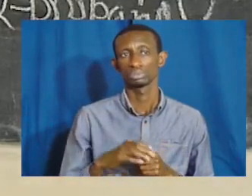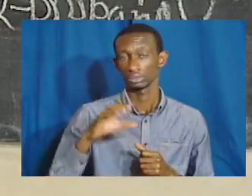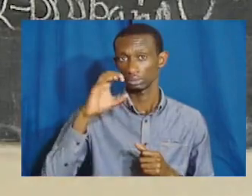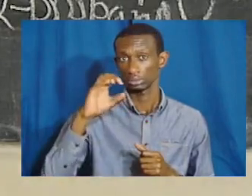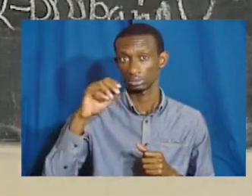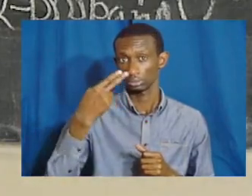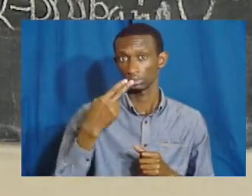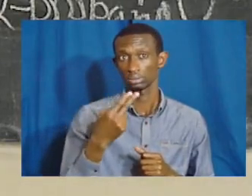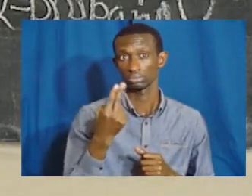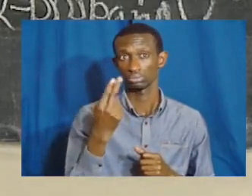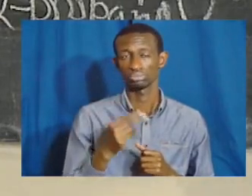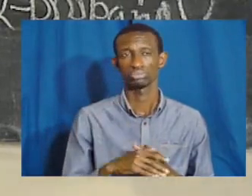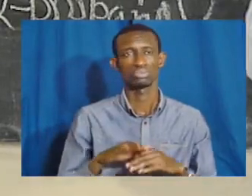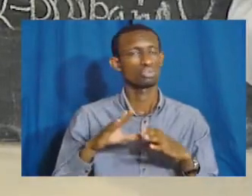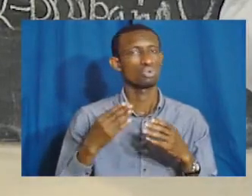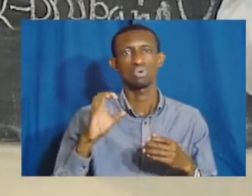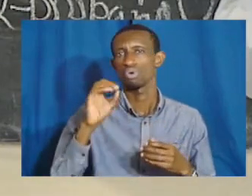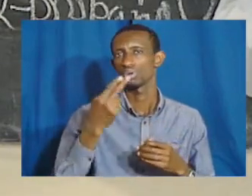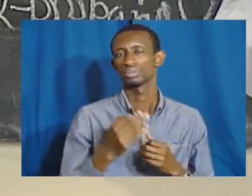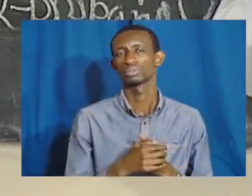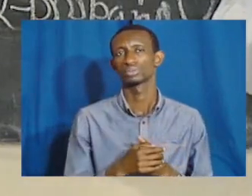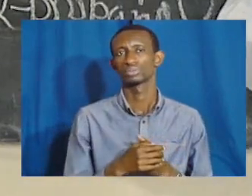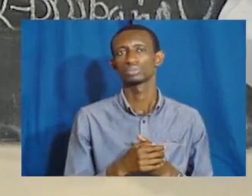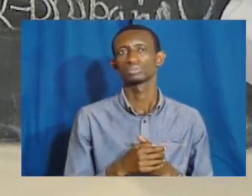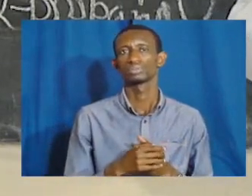CH2, OH, B,